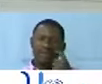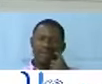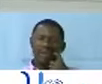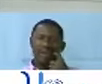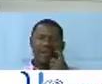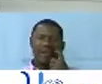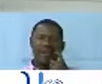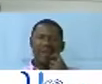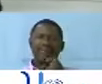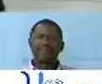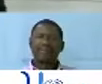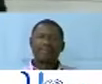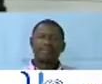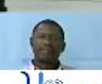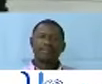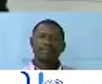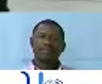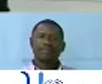And